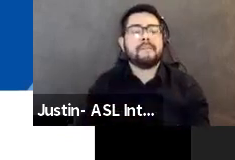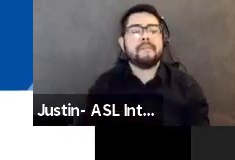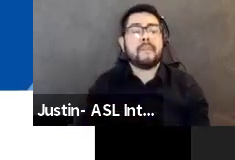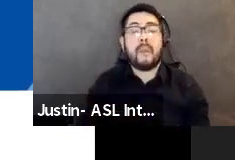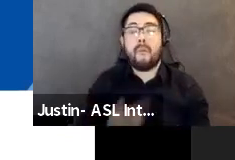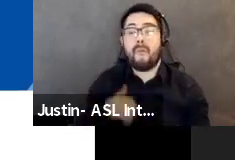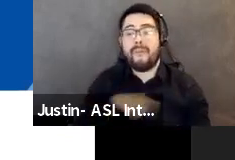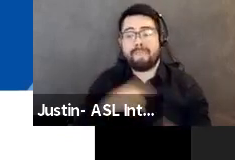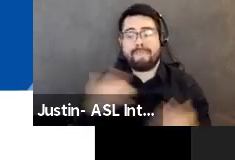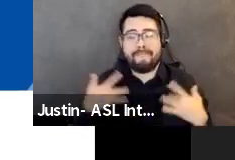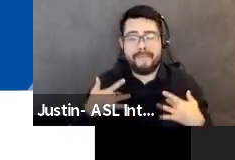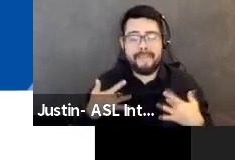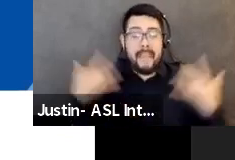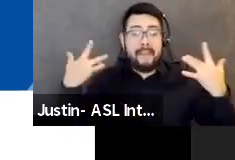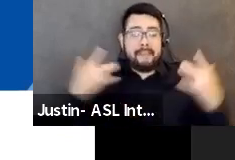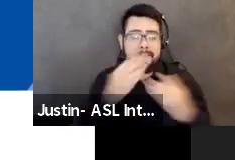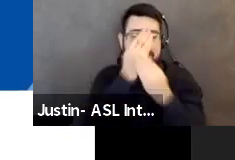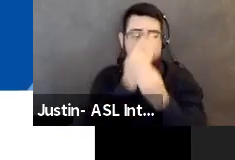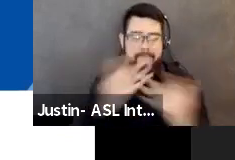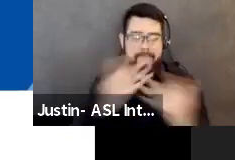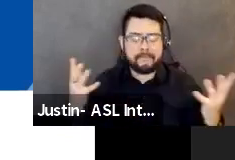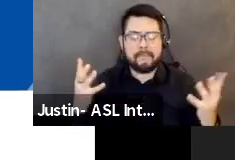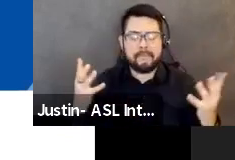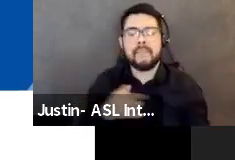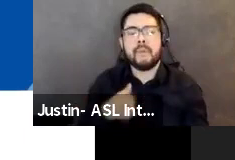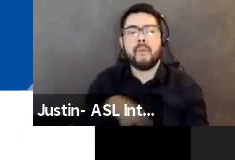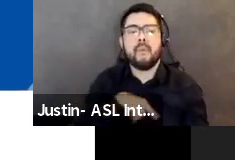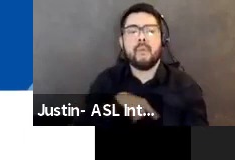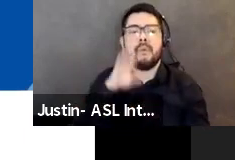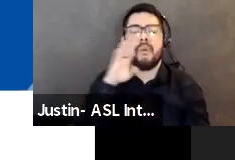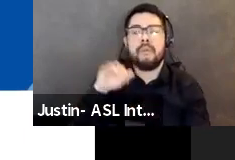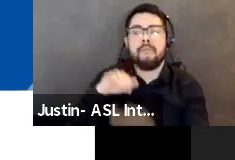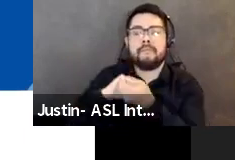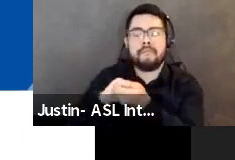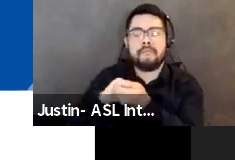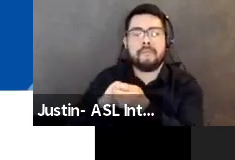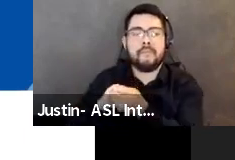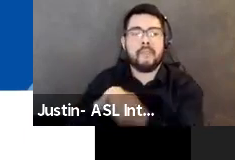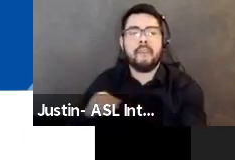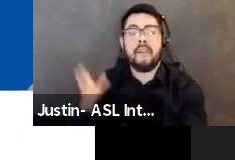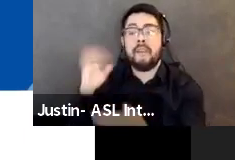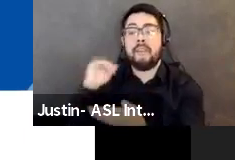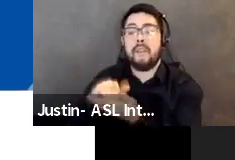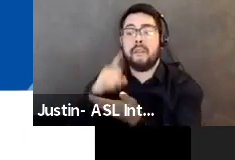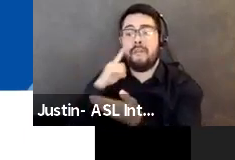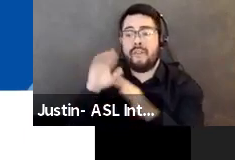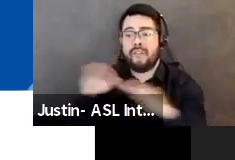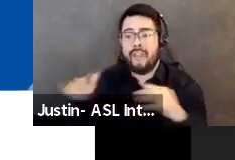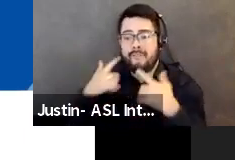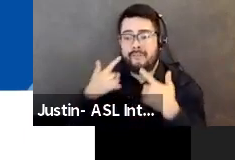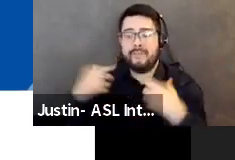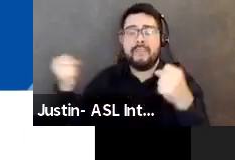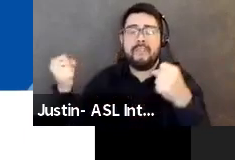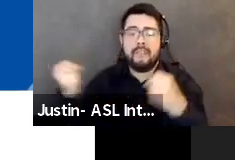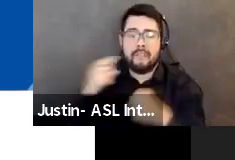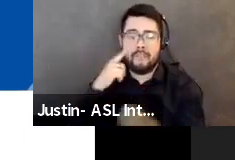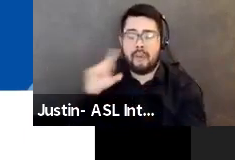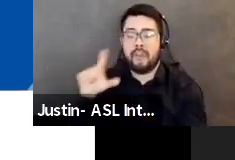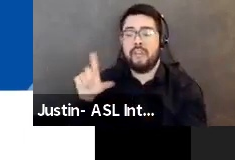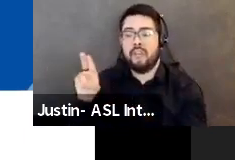to announce that we will be working with uh the center of center for childhood resilience at lurie children's